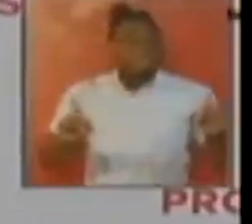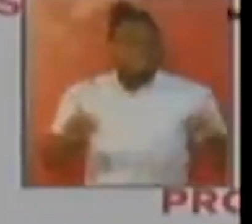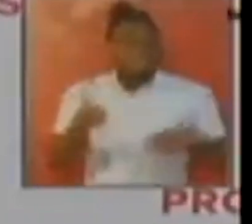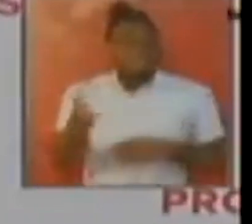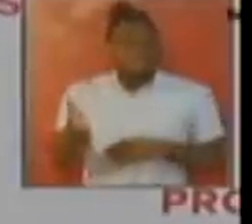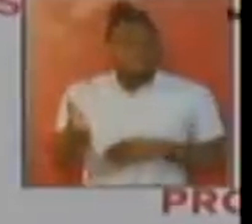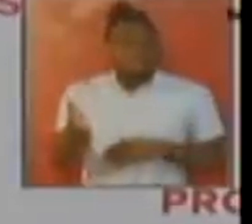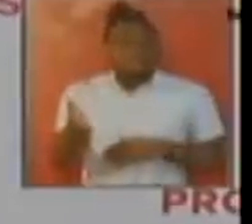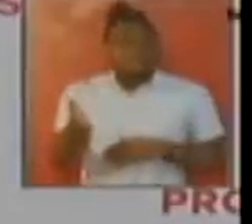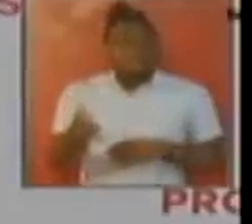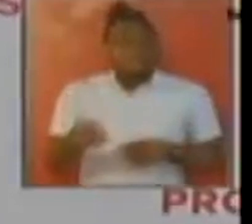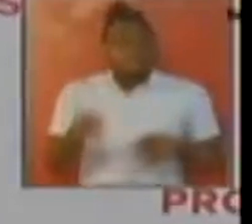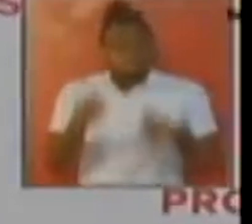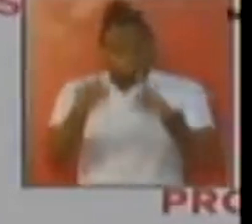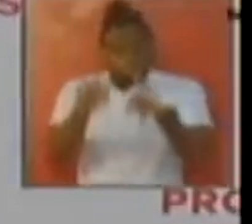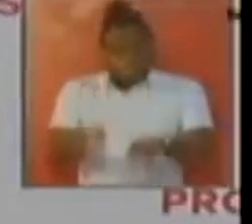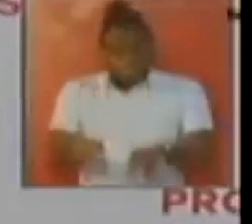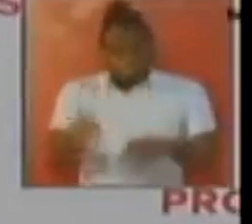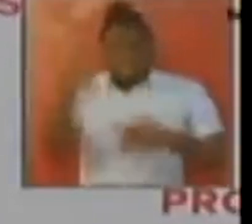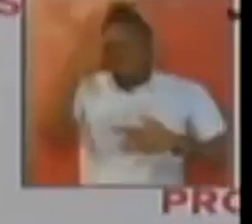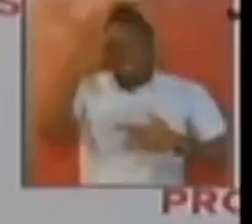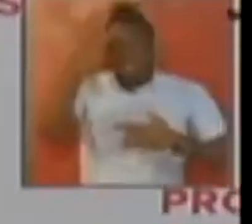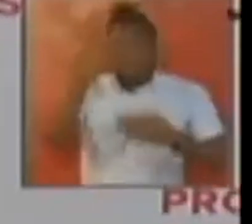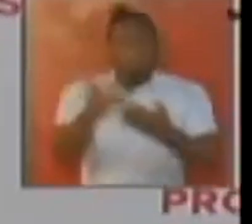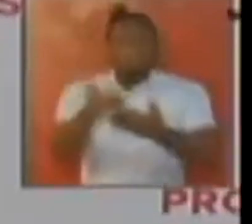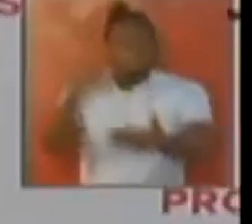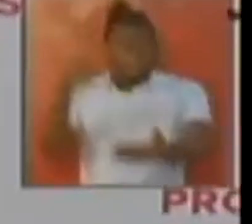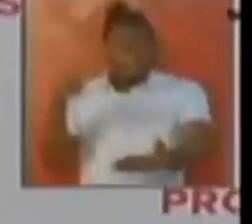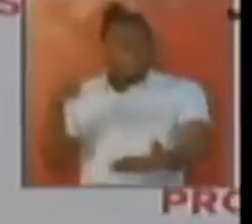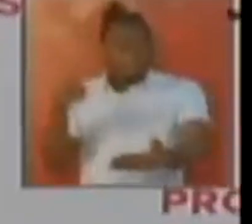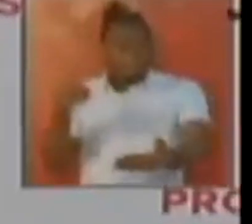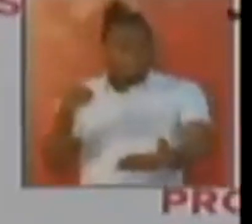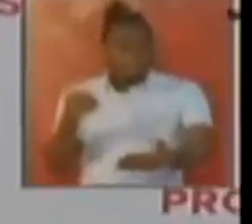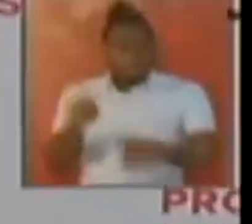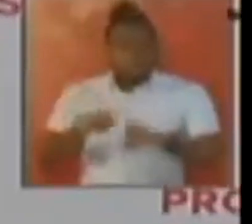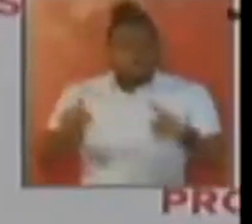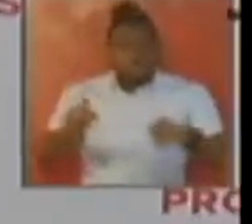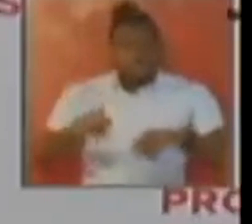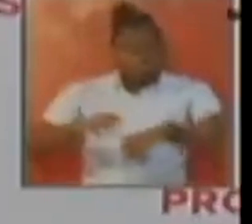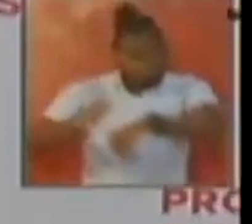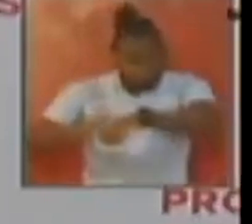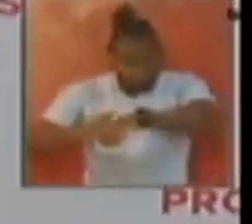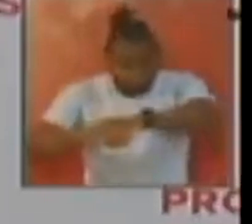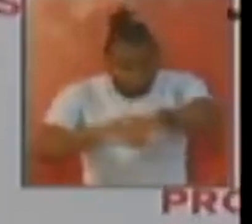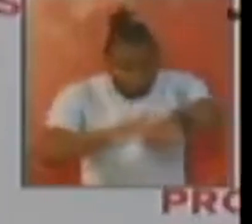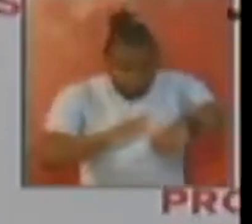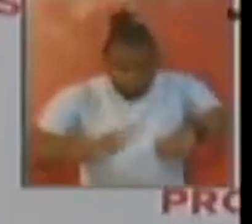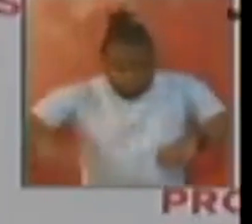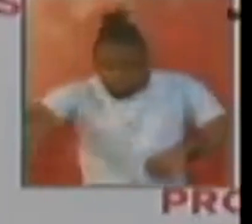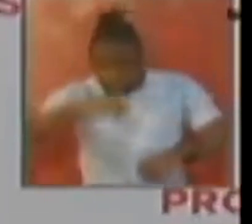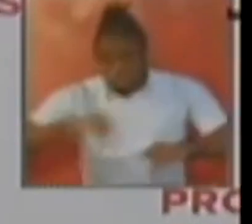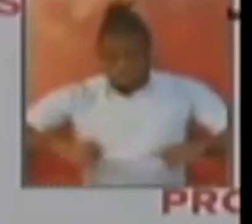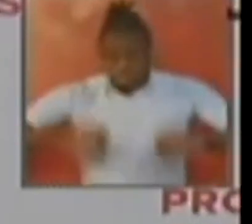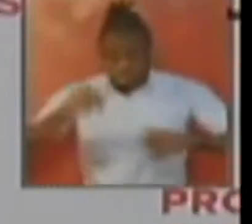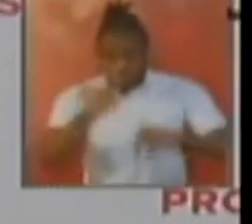had pre-existing medical conditions, this is a warning sign to our population that